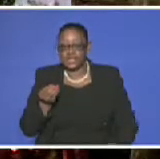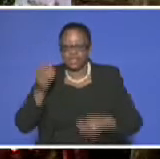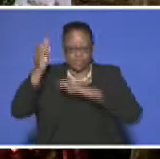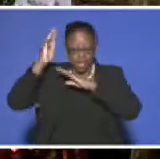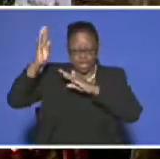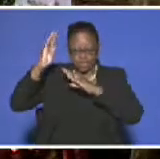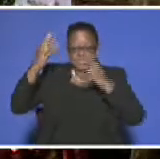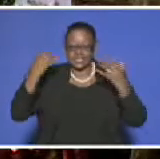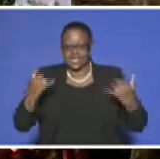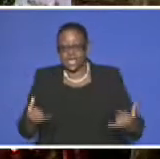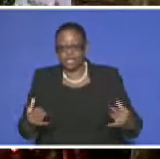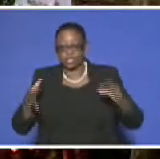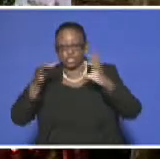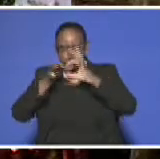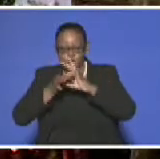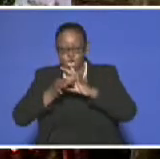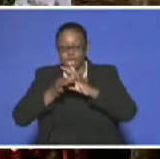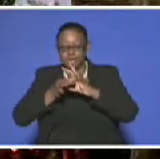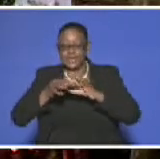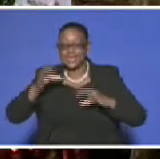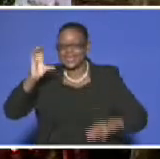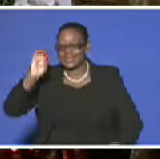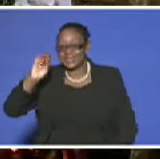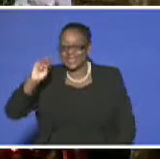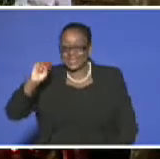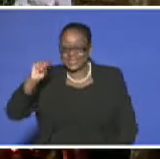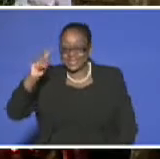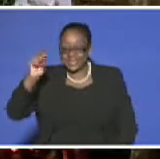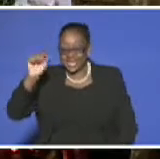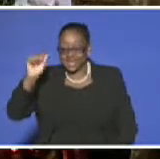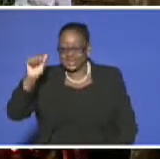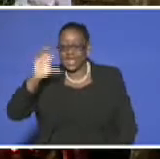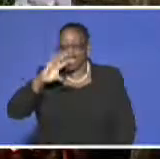The Bahamas now joins countries like Canada and Australia, which have stopped producing the